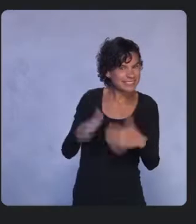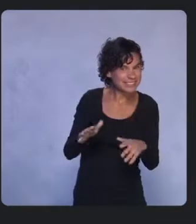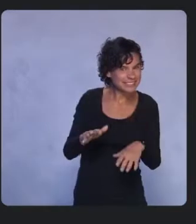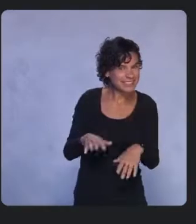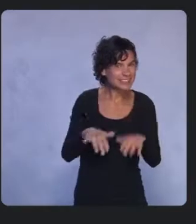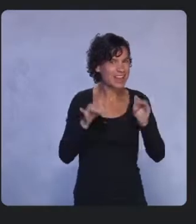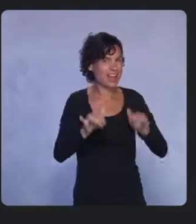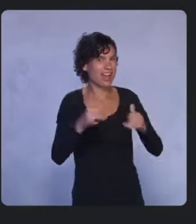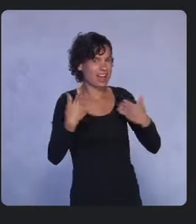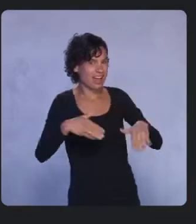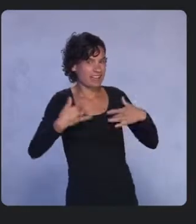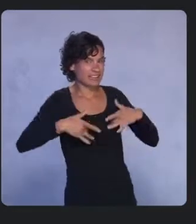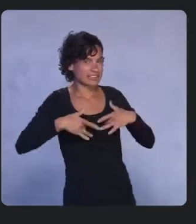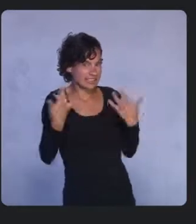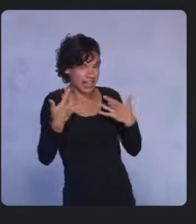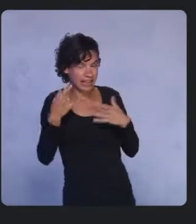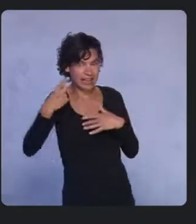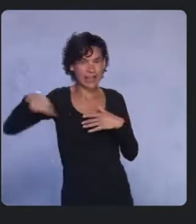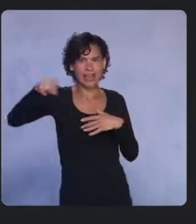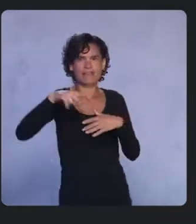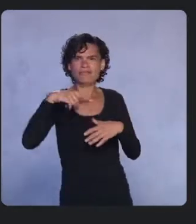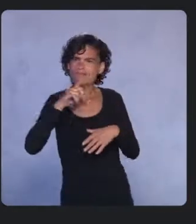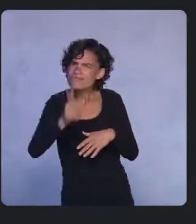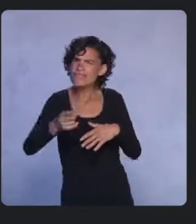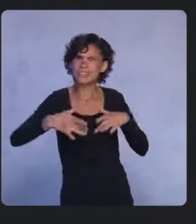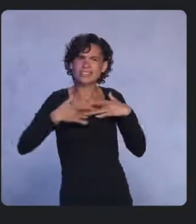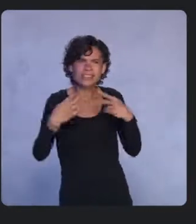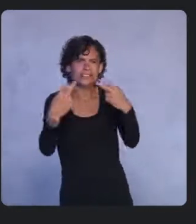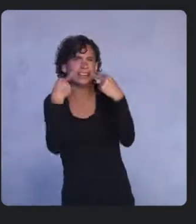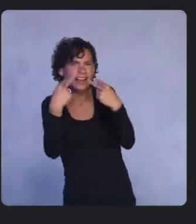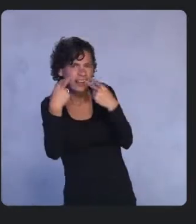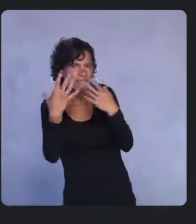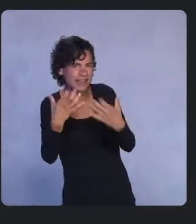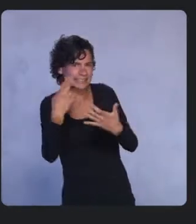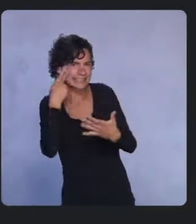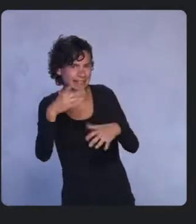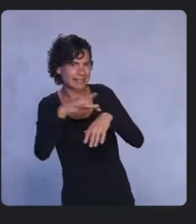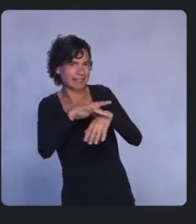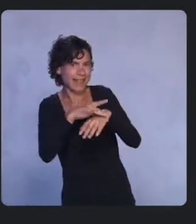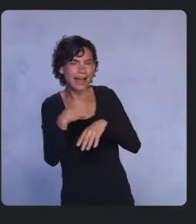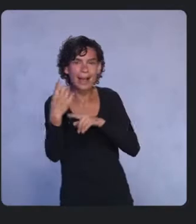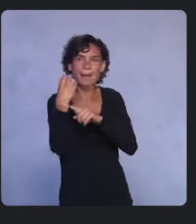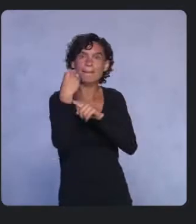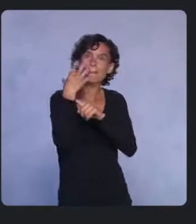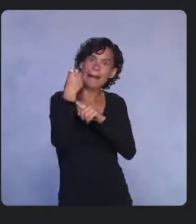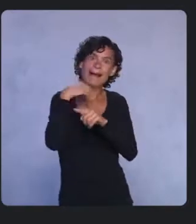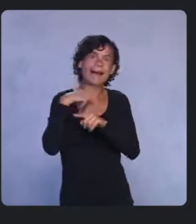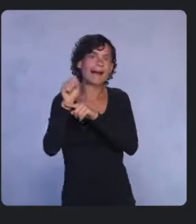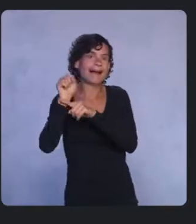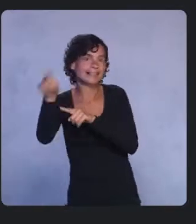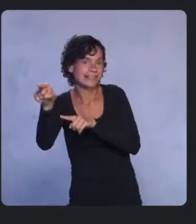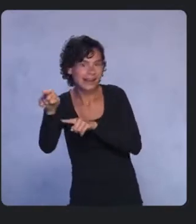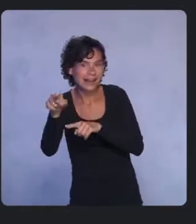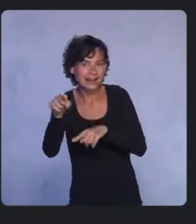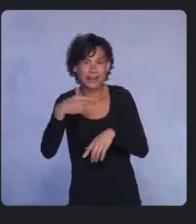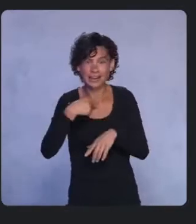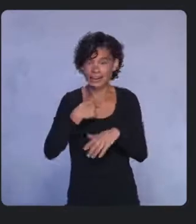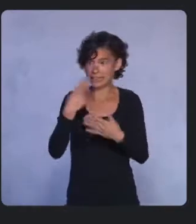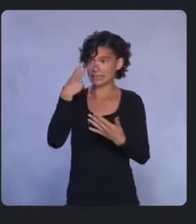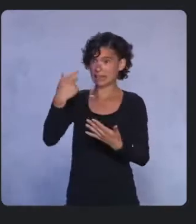New Horizons was very excited to see me. I also sent them back a picture of myself since I had not been seen up close